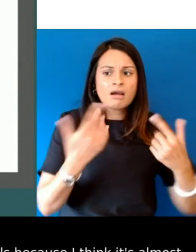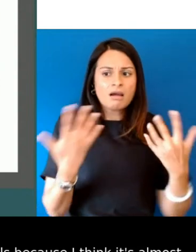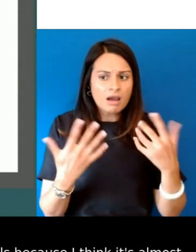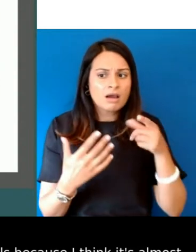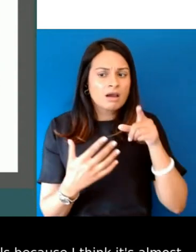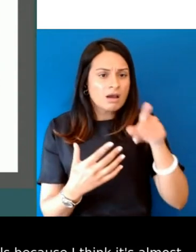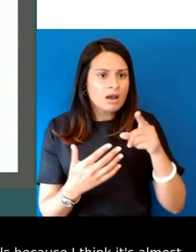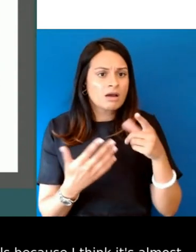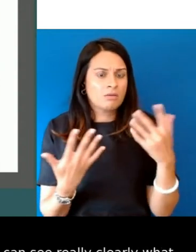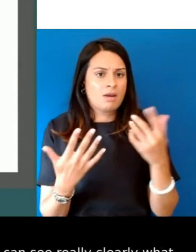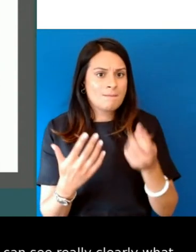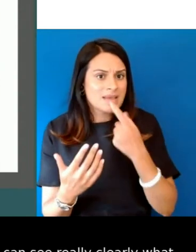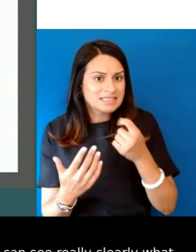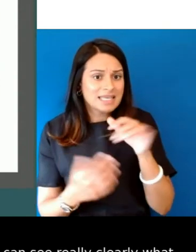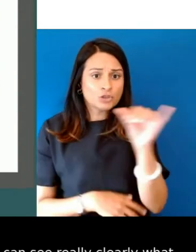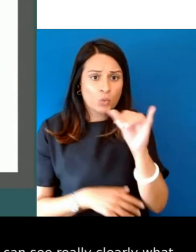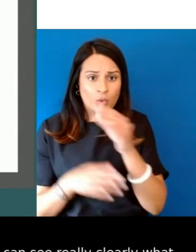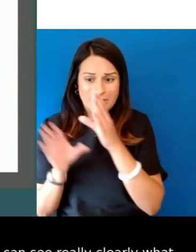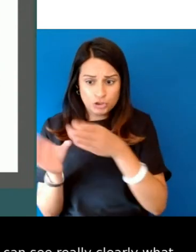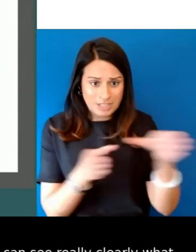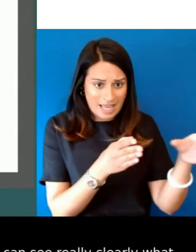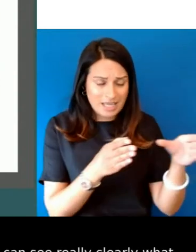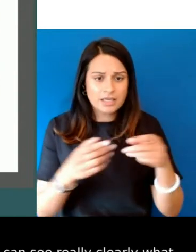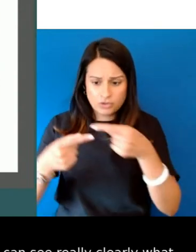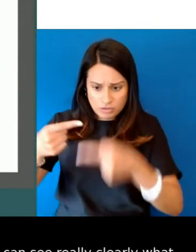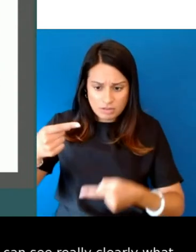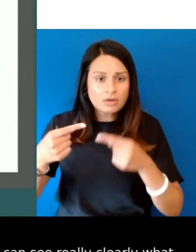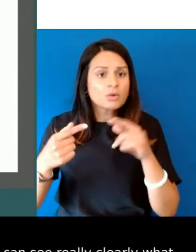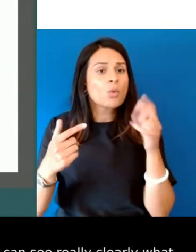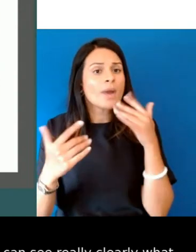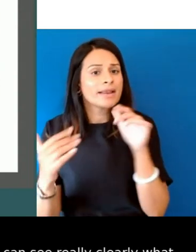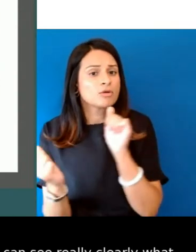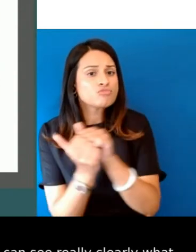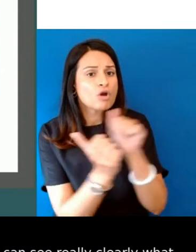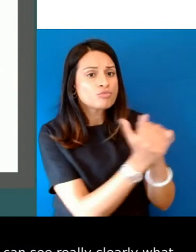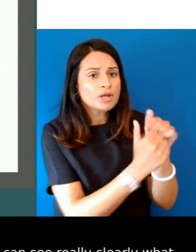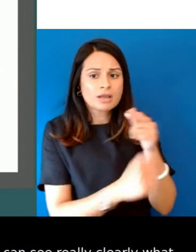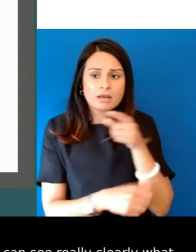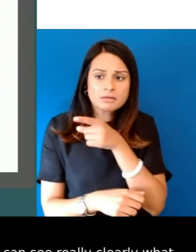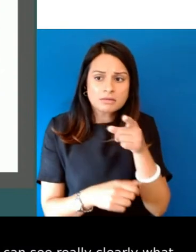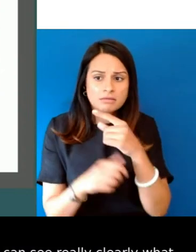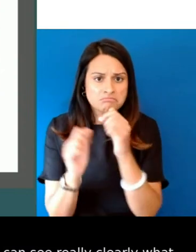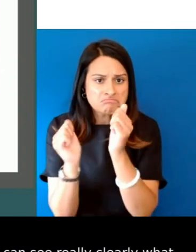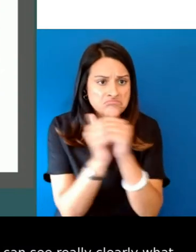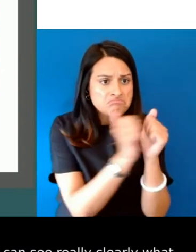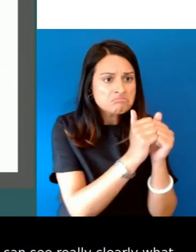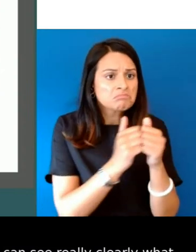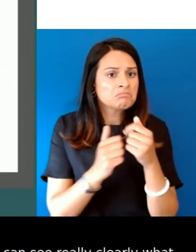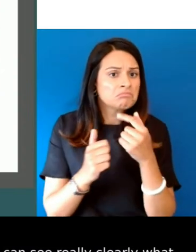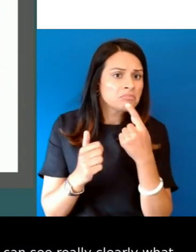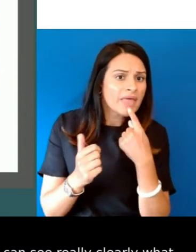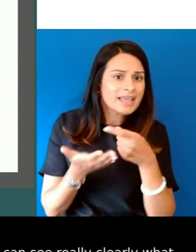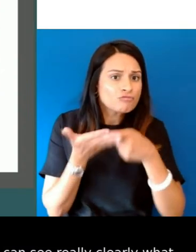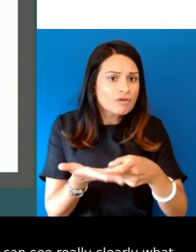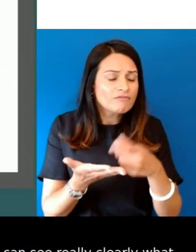at what stage and when it's appropriate to inform patients to to get referred